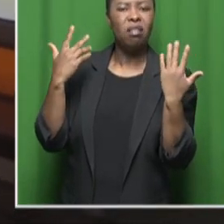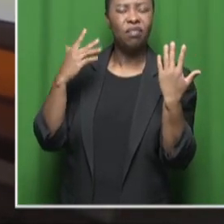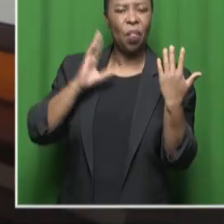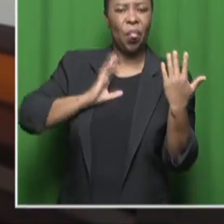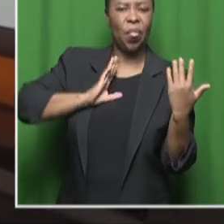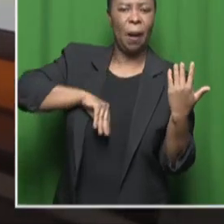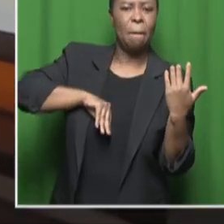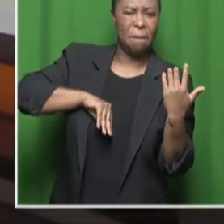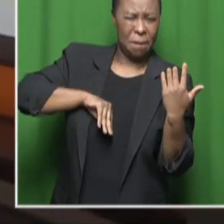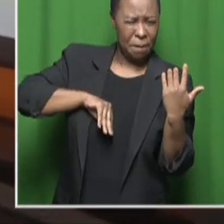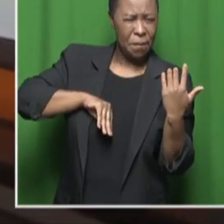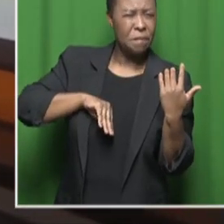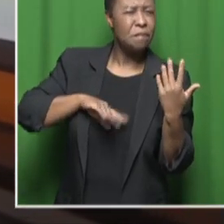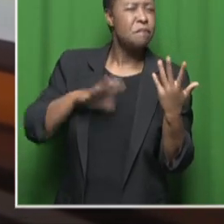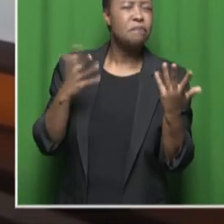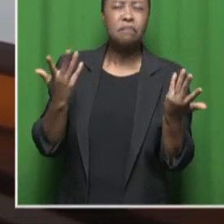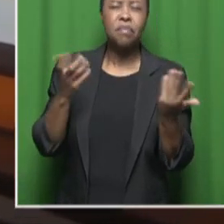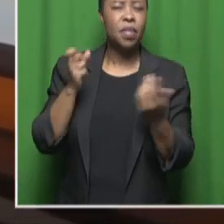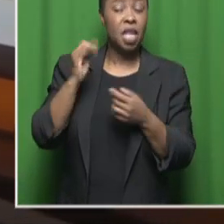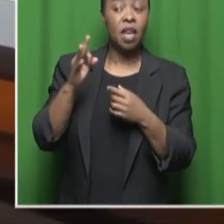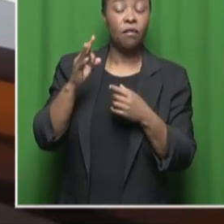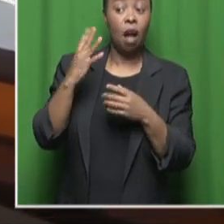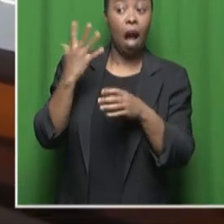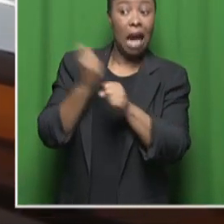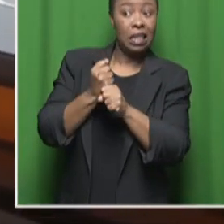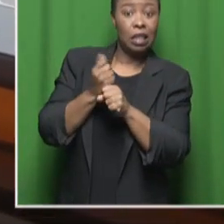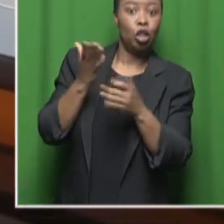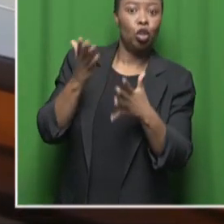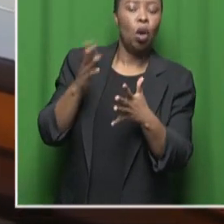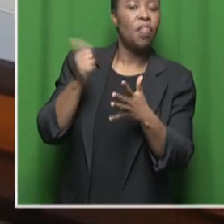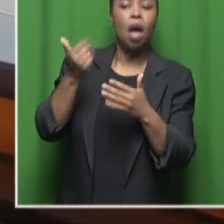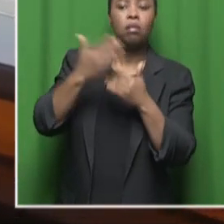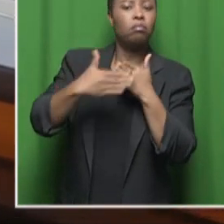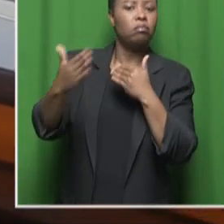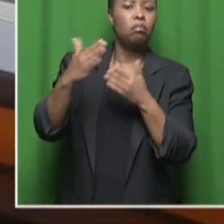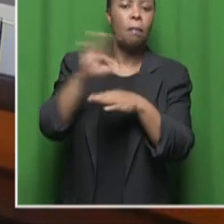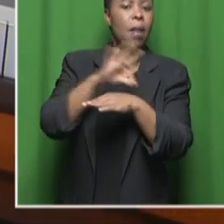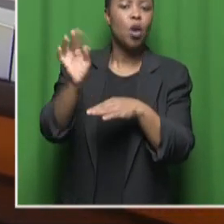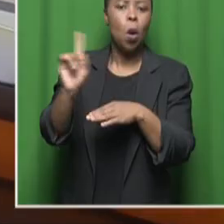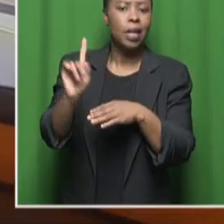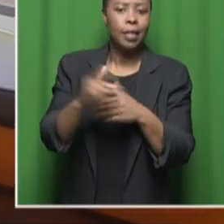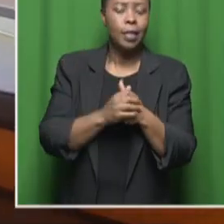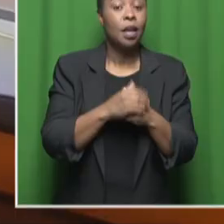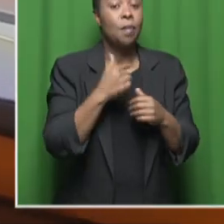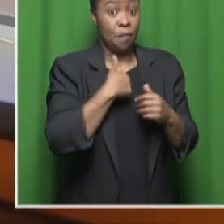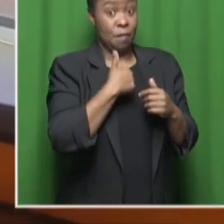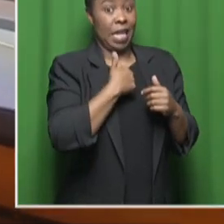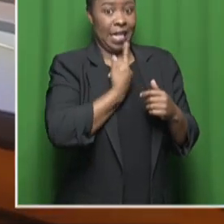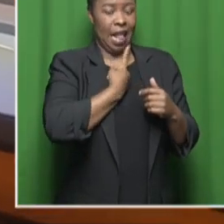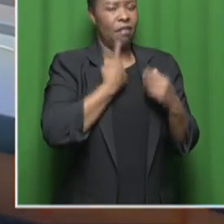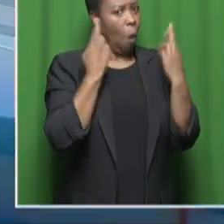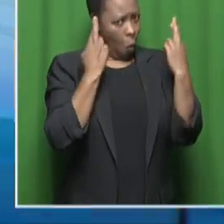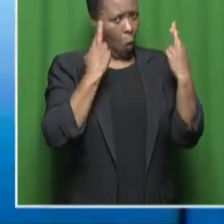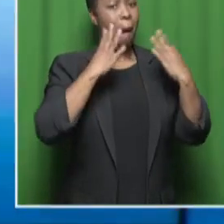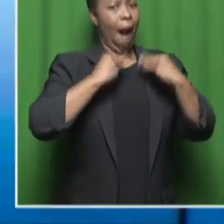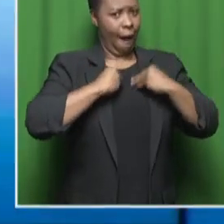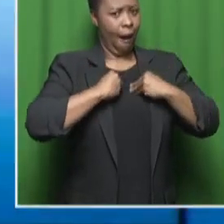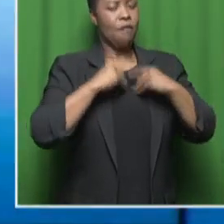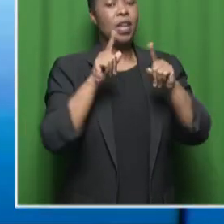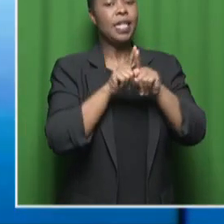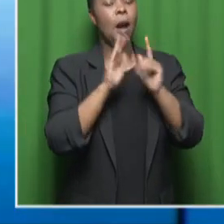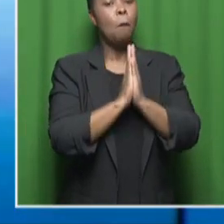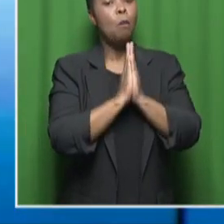you navigate this realization at large? I think I'm generally a hopeful individual. Okay. So I think even in the book, there's